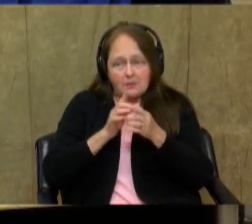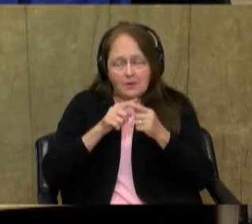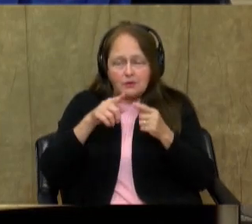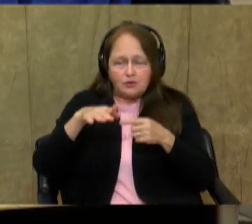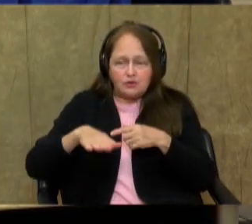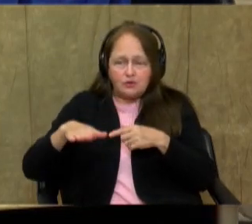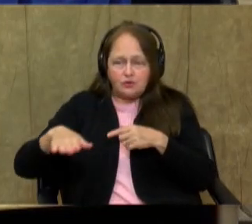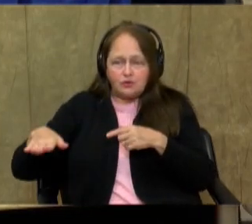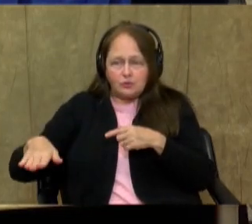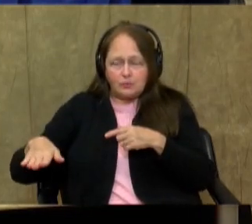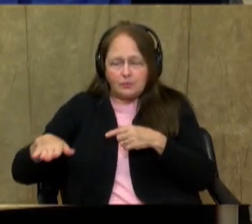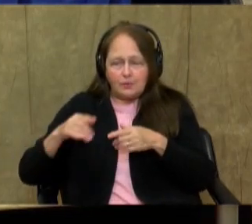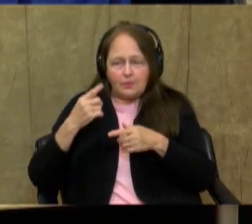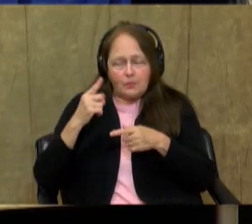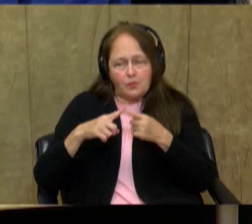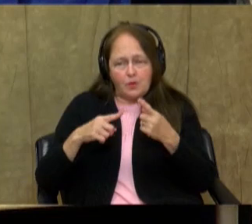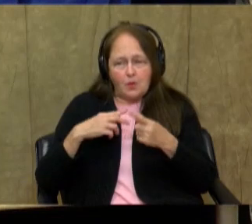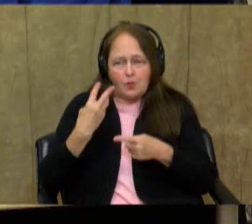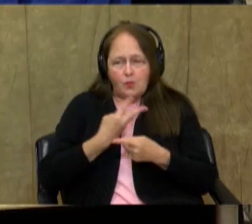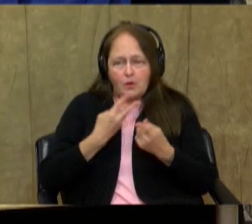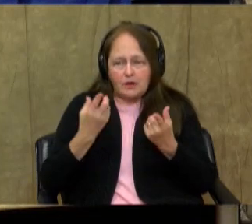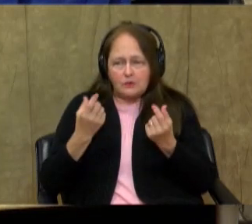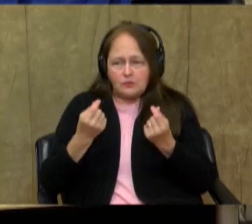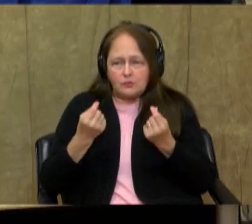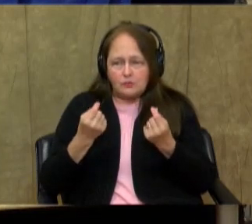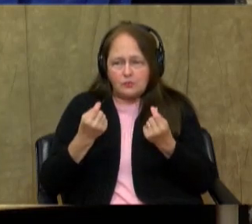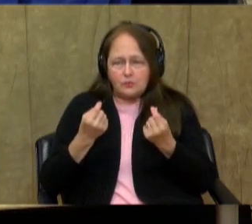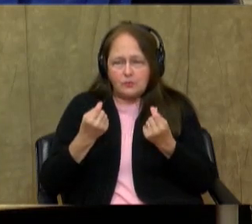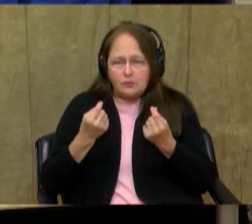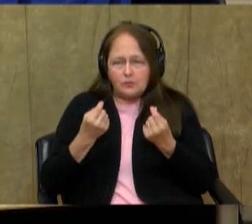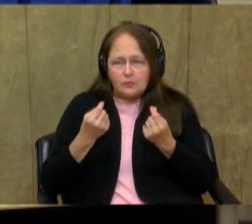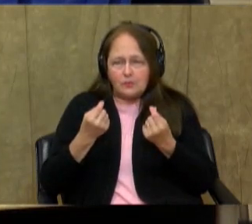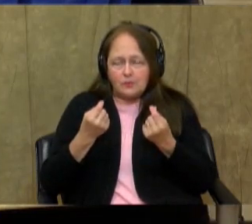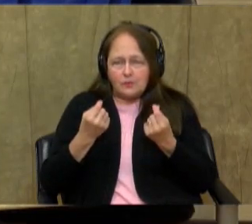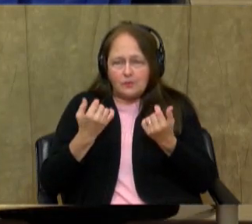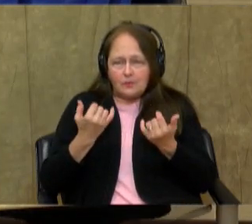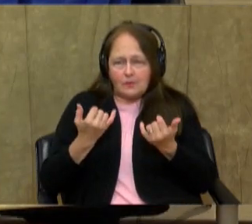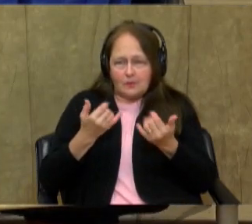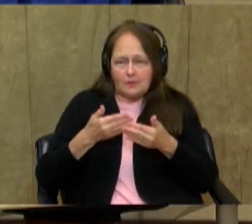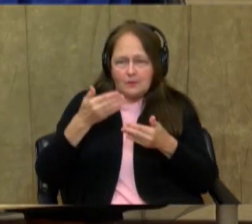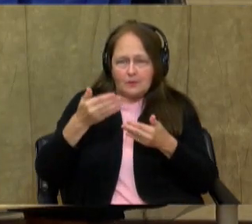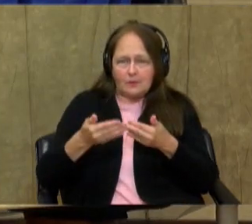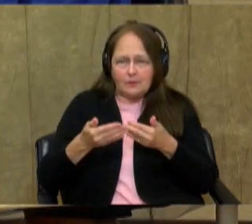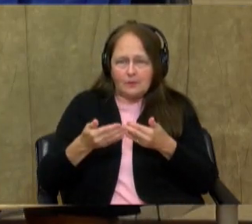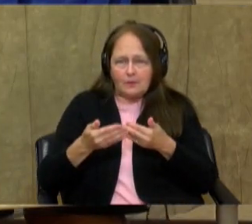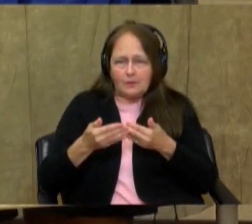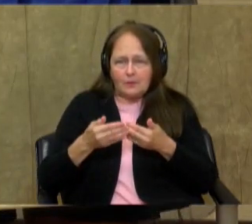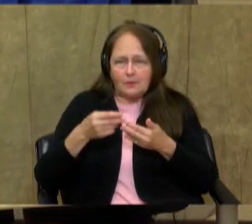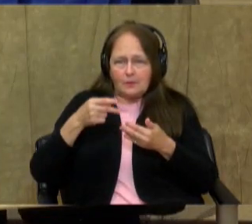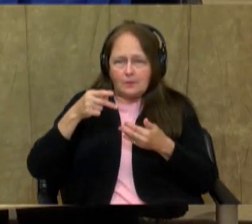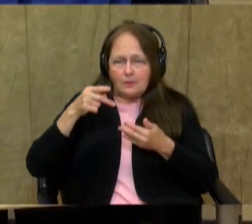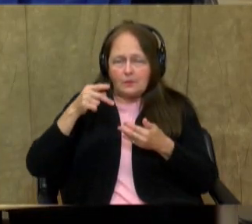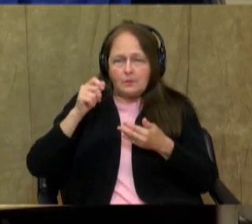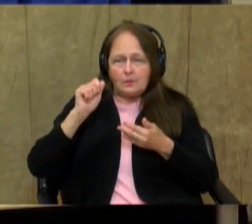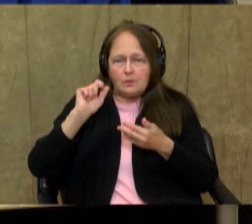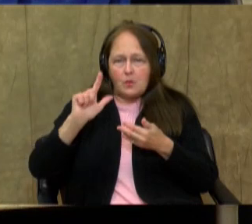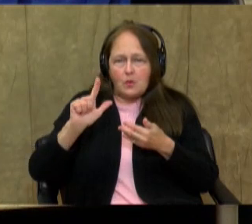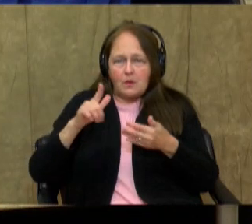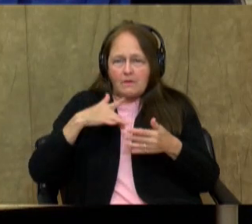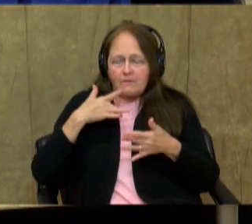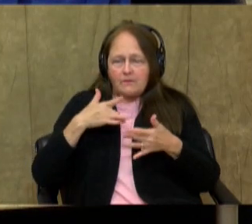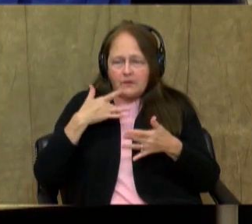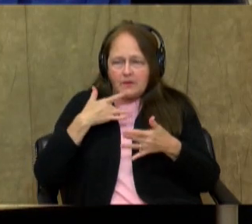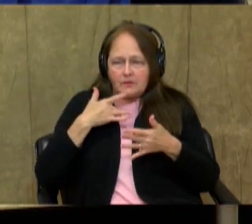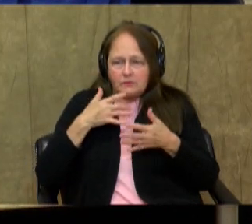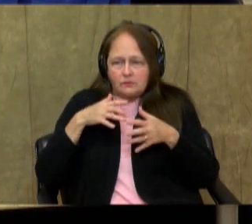she's a child. That's what we do. Now let's analyze some text. Paul could feel the